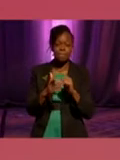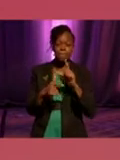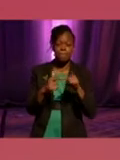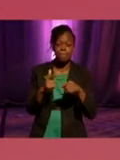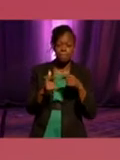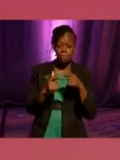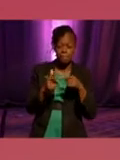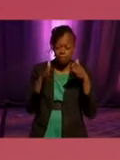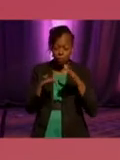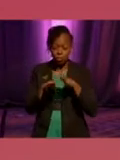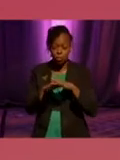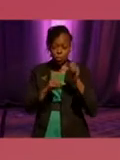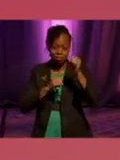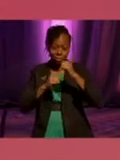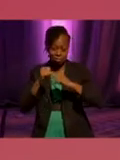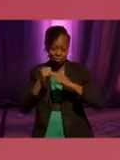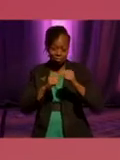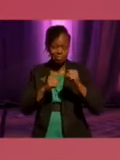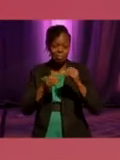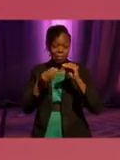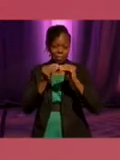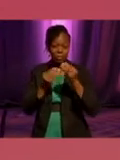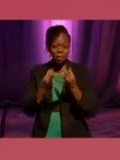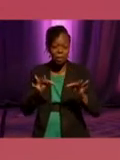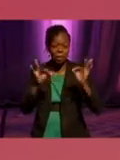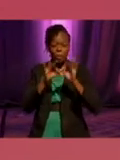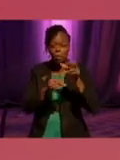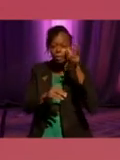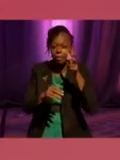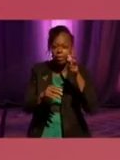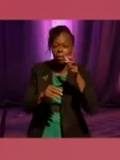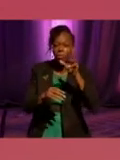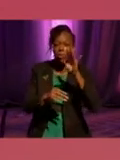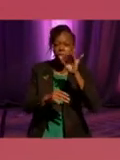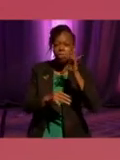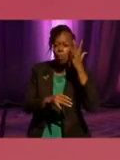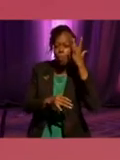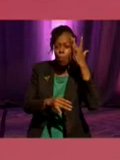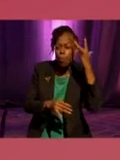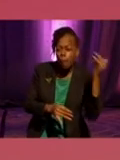it's important for me to hear the next step, which is the why. And